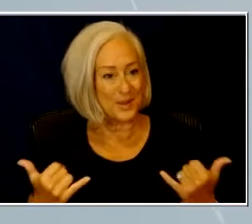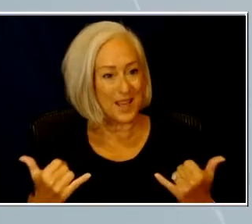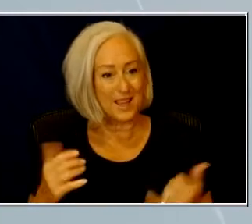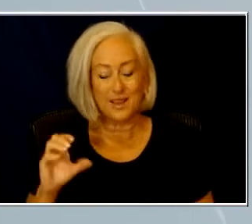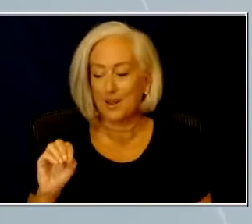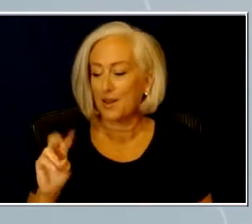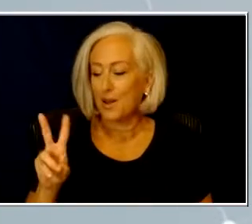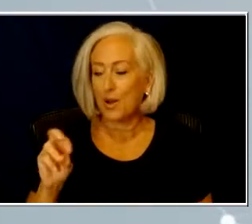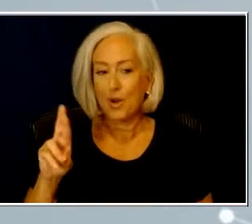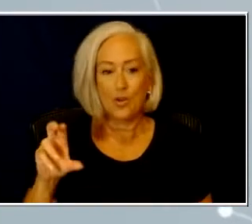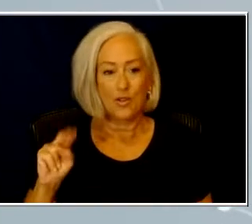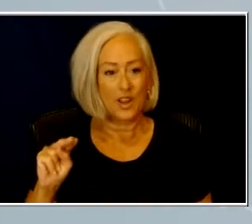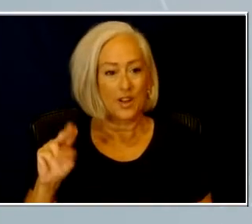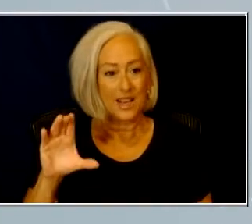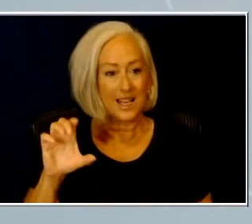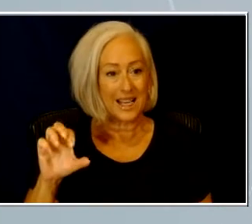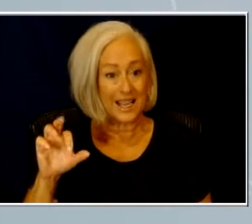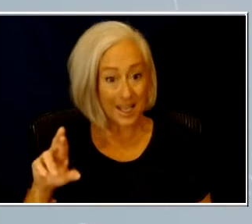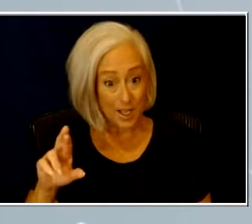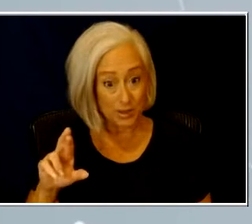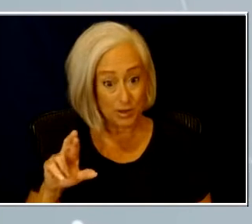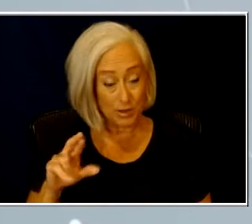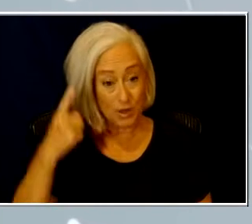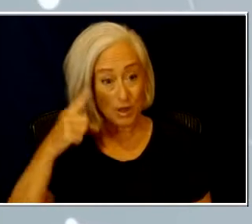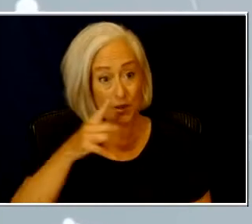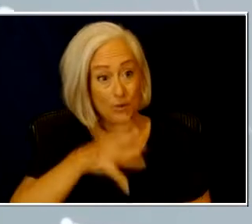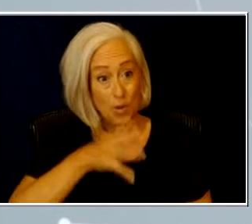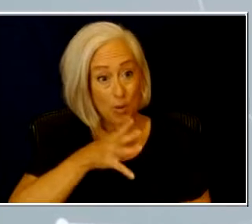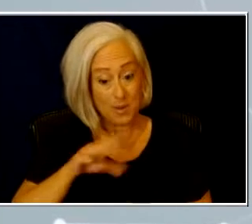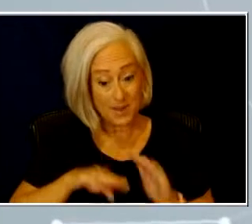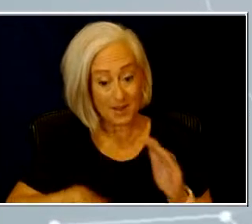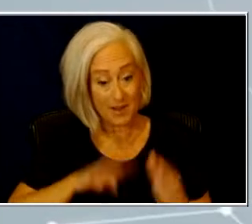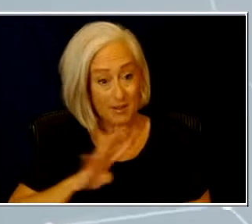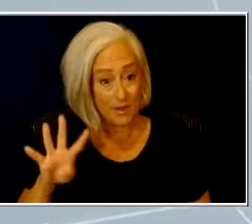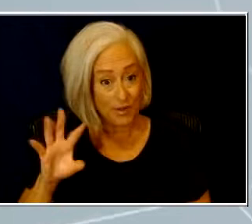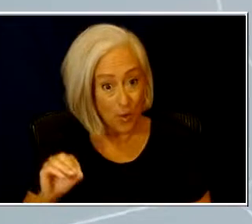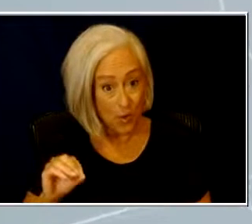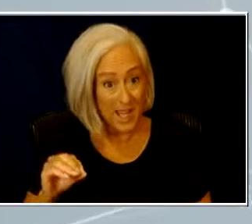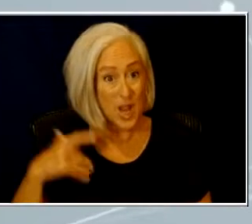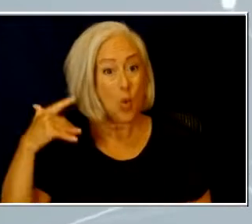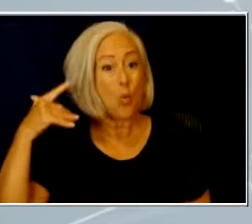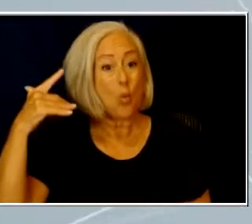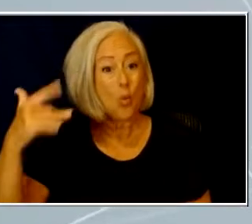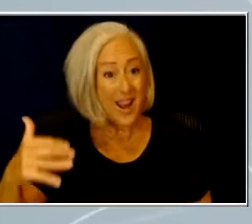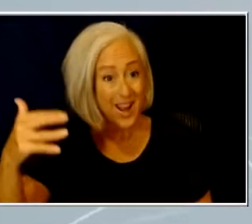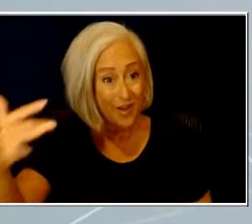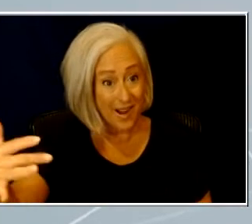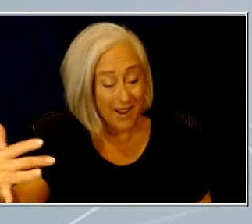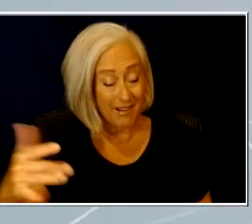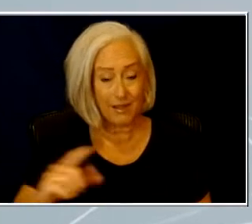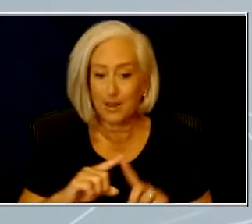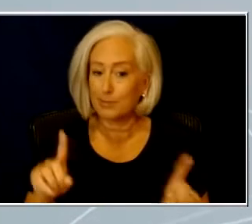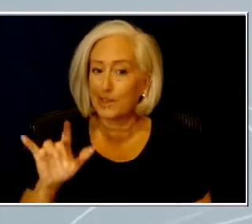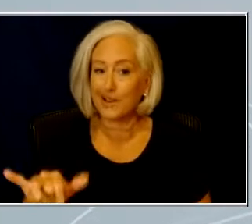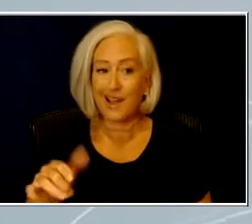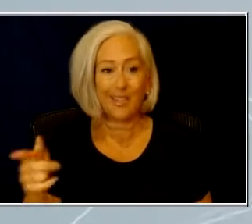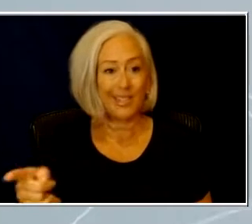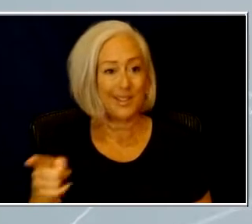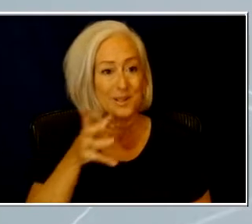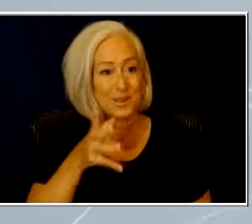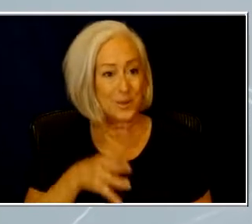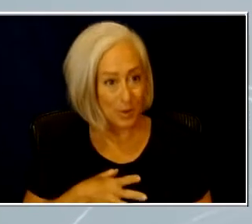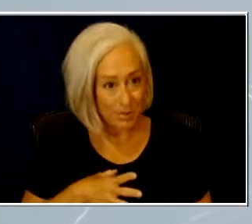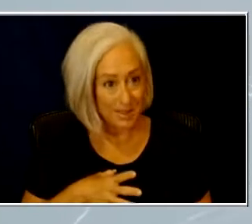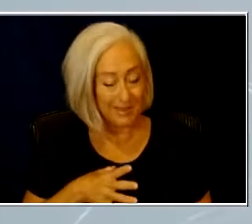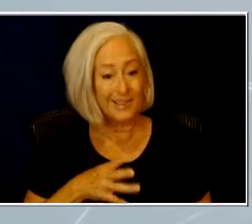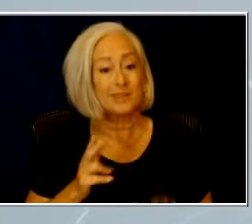is relatively rare, but that was not the case for this woman who was diagnosed with stage 3 ovarian cancer at the age of 39.